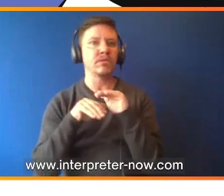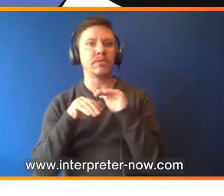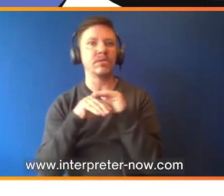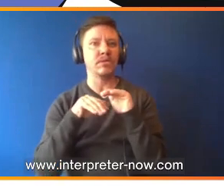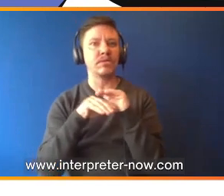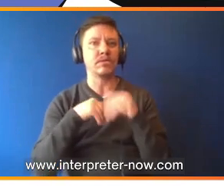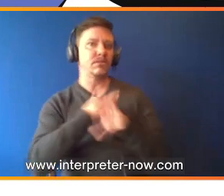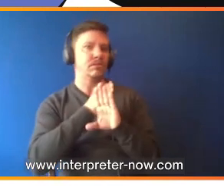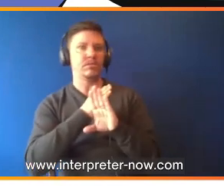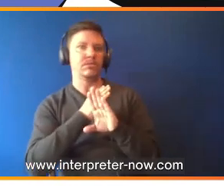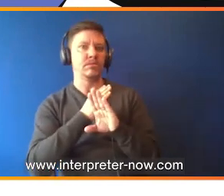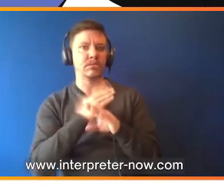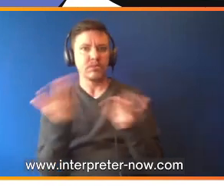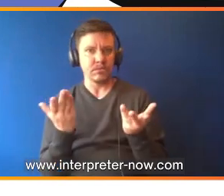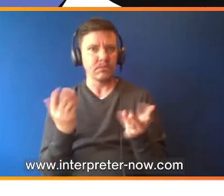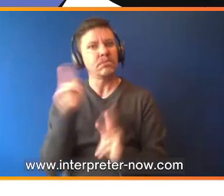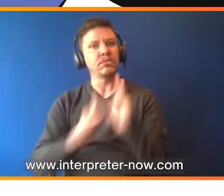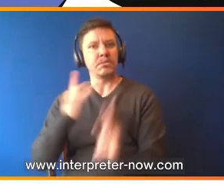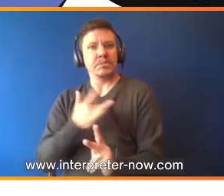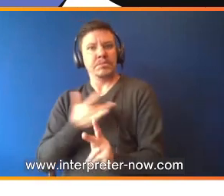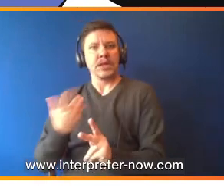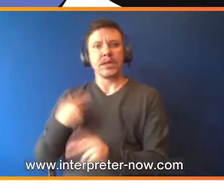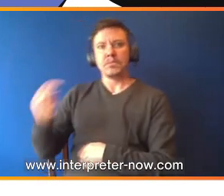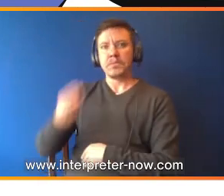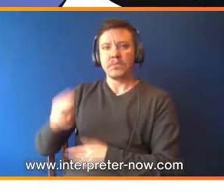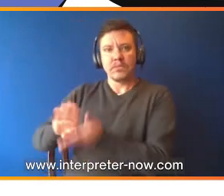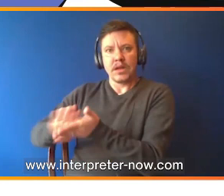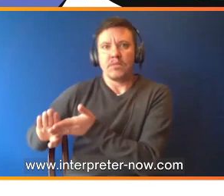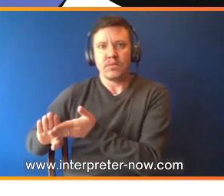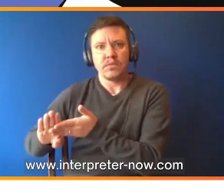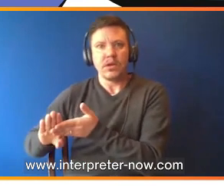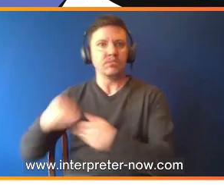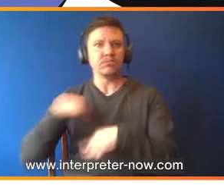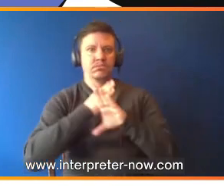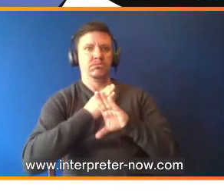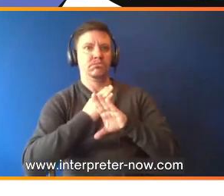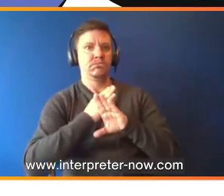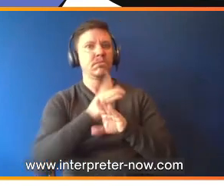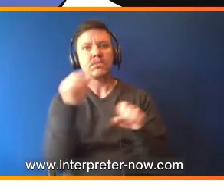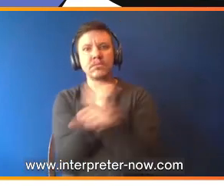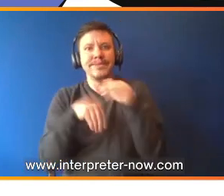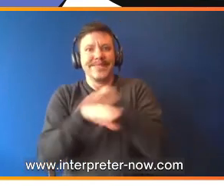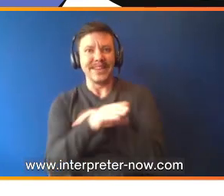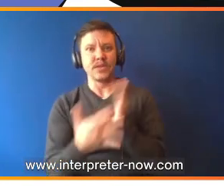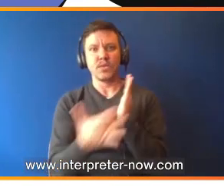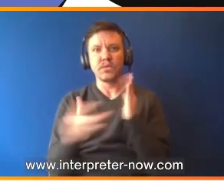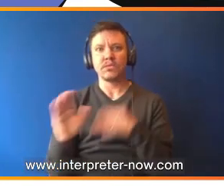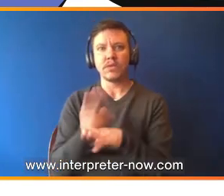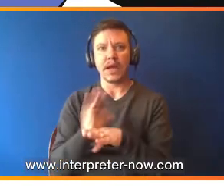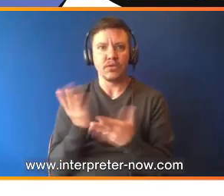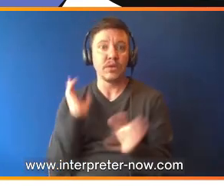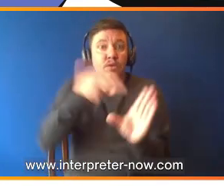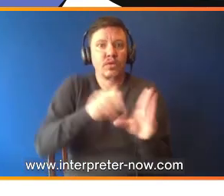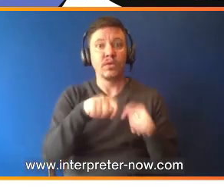culture and about lack of representation, but also about bias and also about inequities that are built into a lot of these technologies that are being